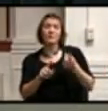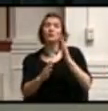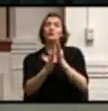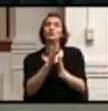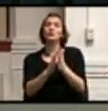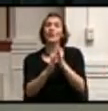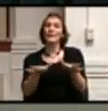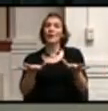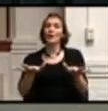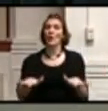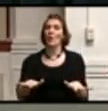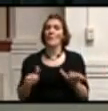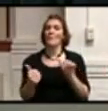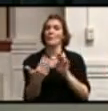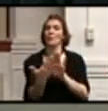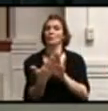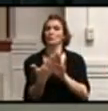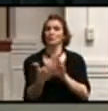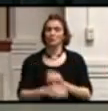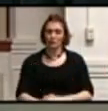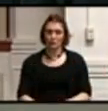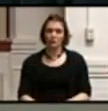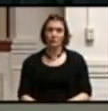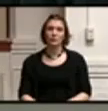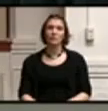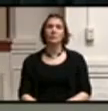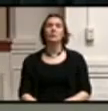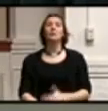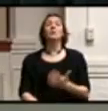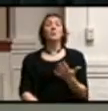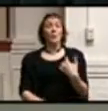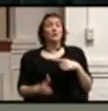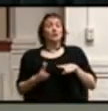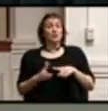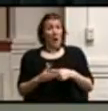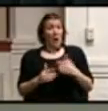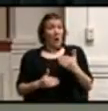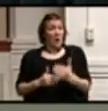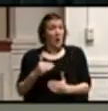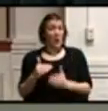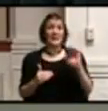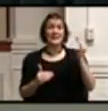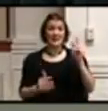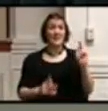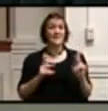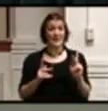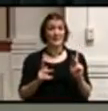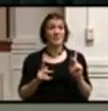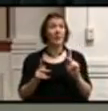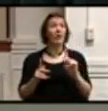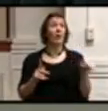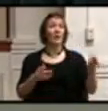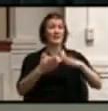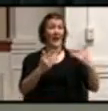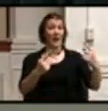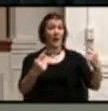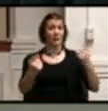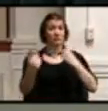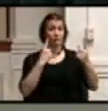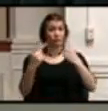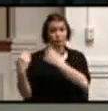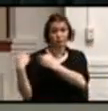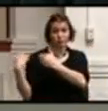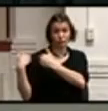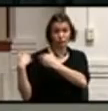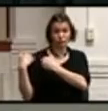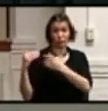calming procedure, and we have started to see people bringing their concerns through that procedure, and we're working